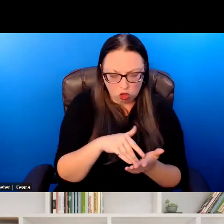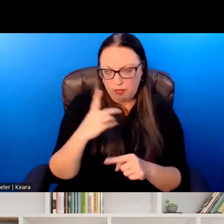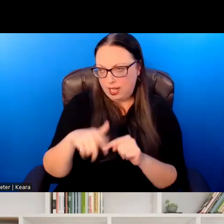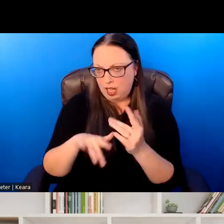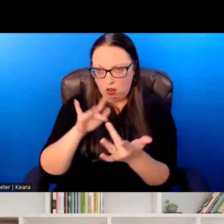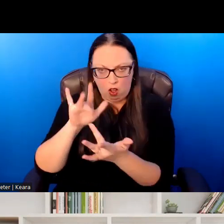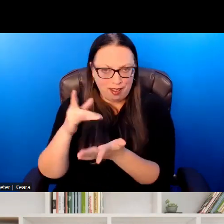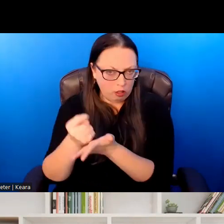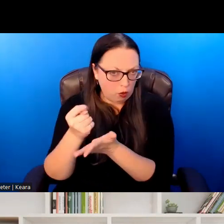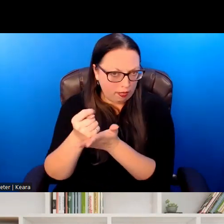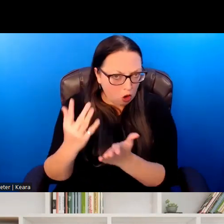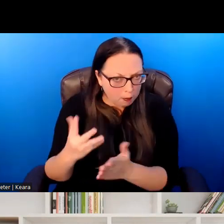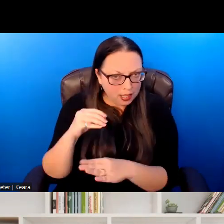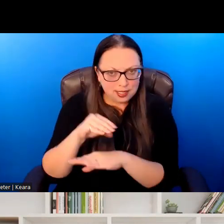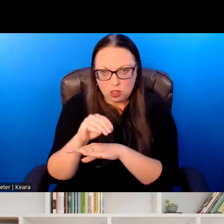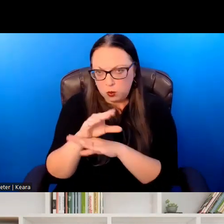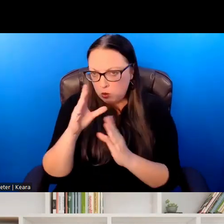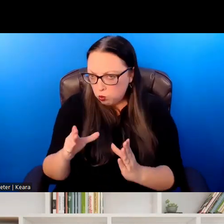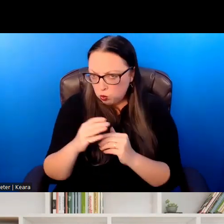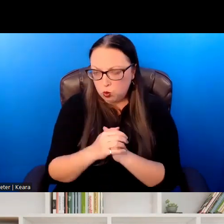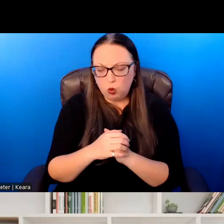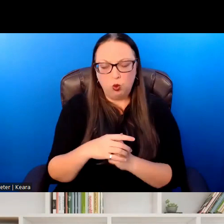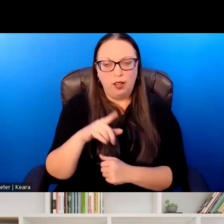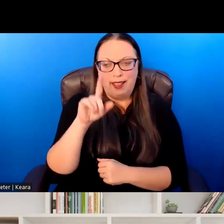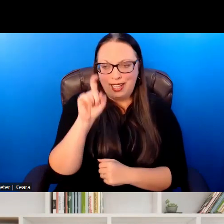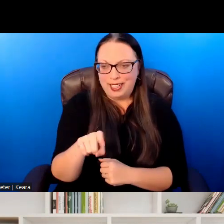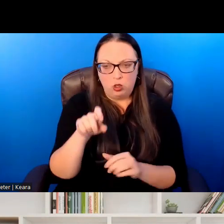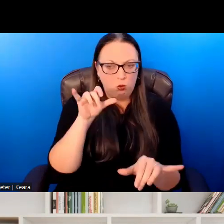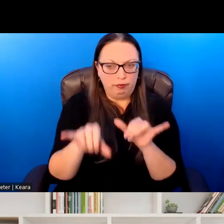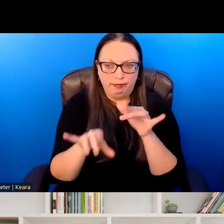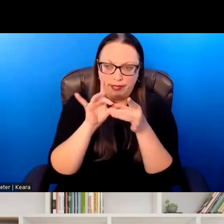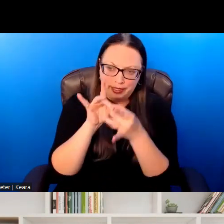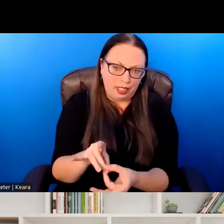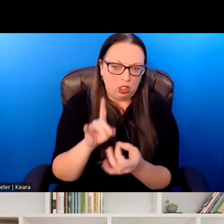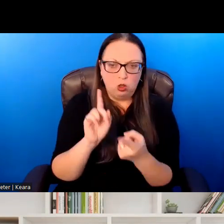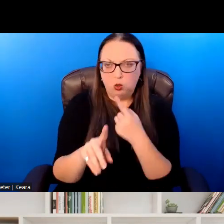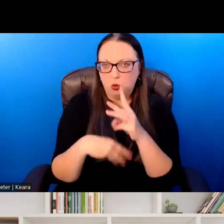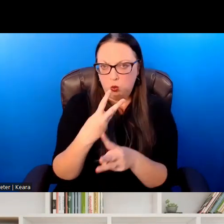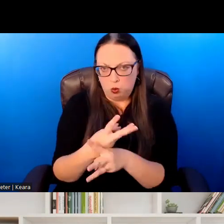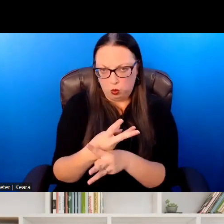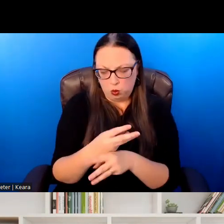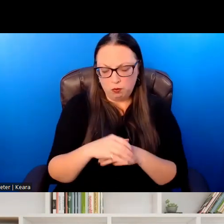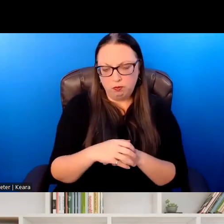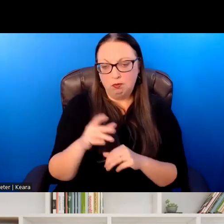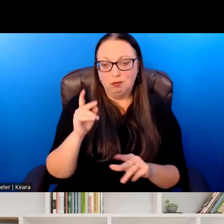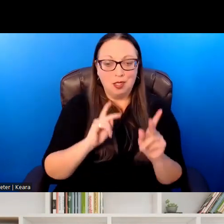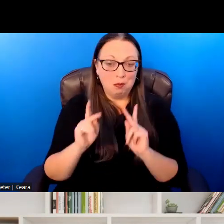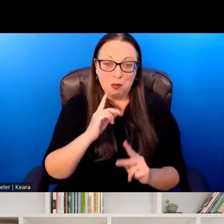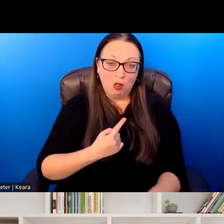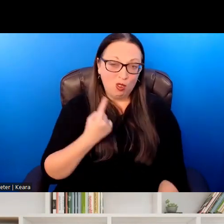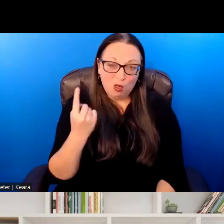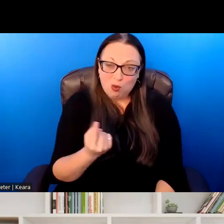their counselor, they just need to stay connected to the world, and people are just